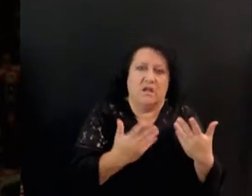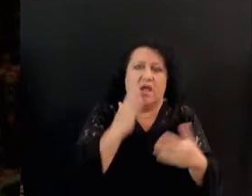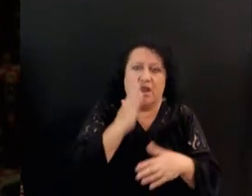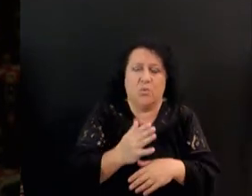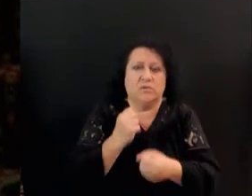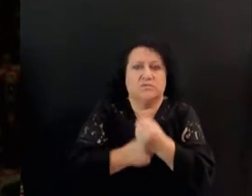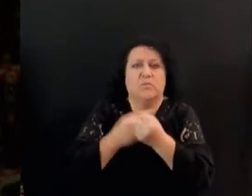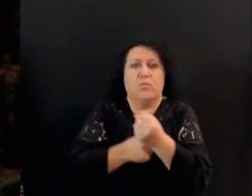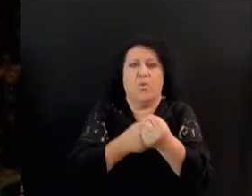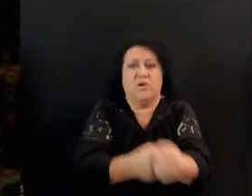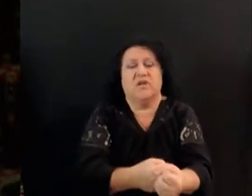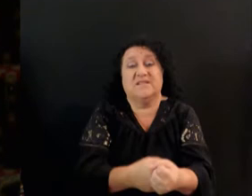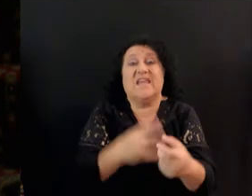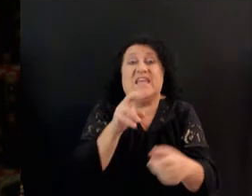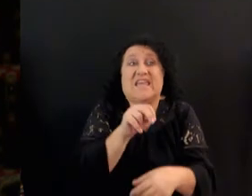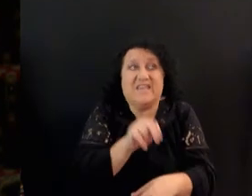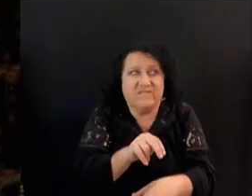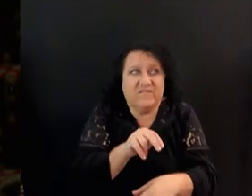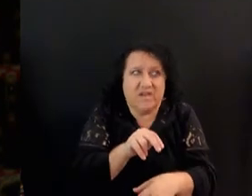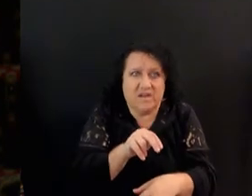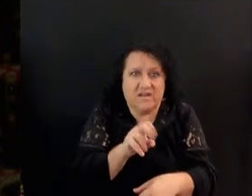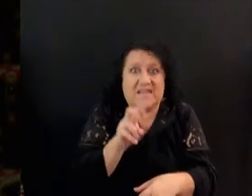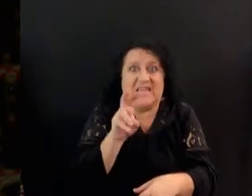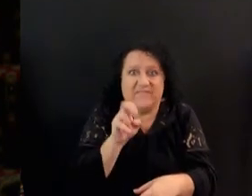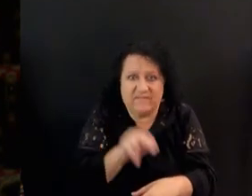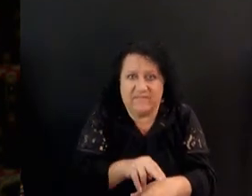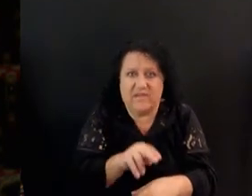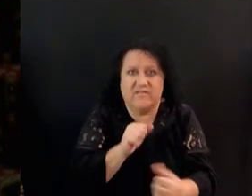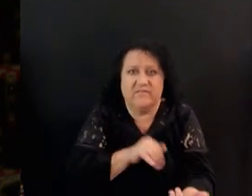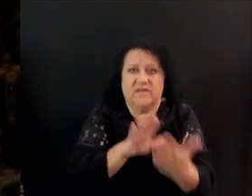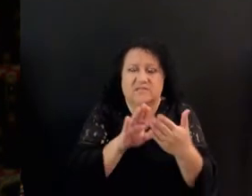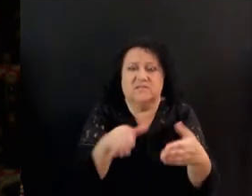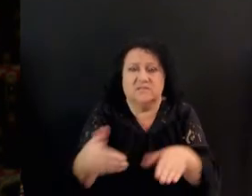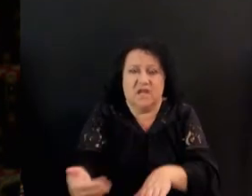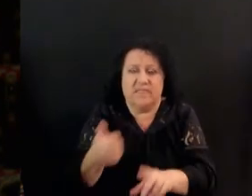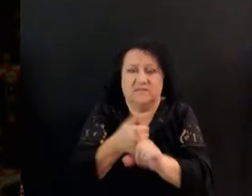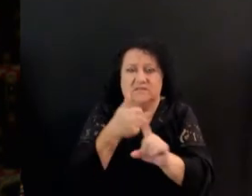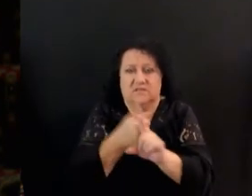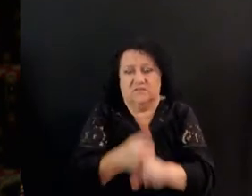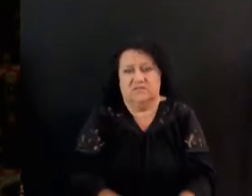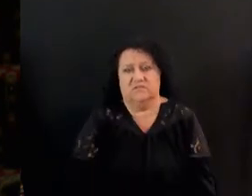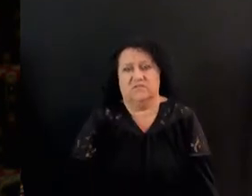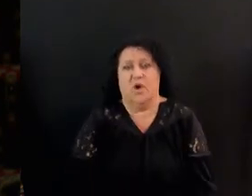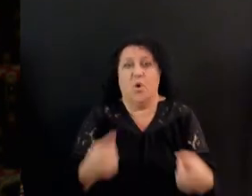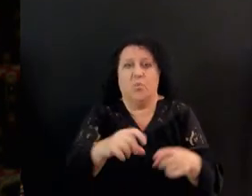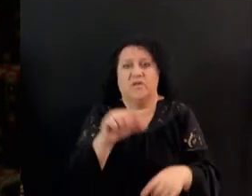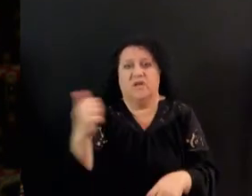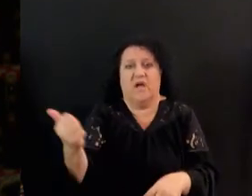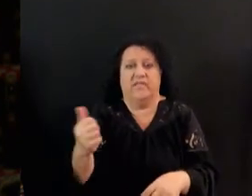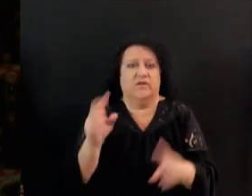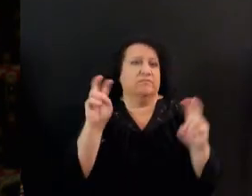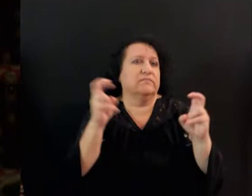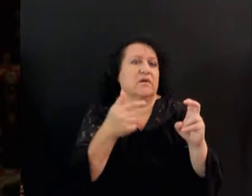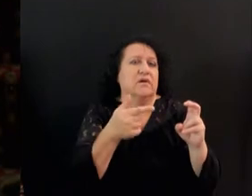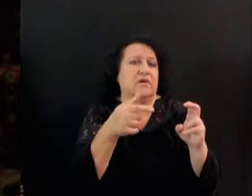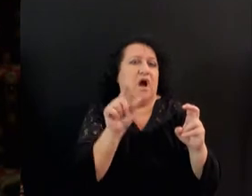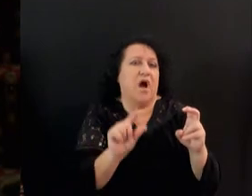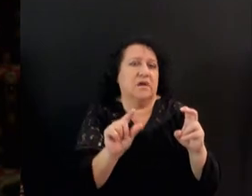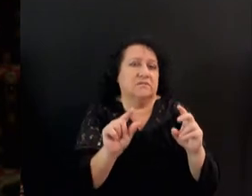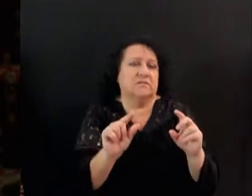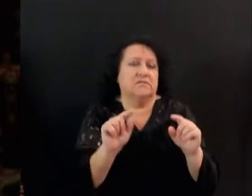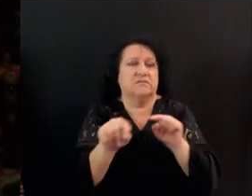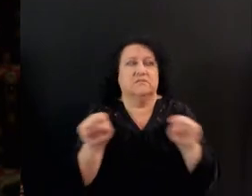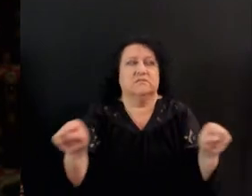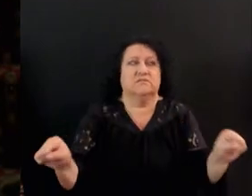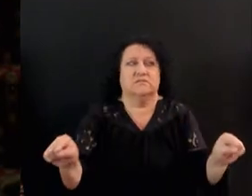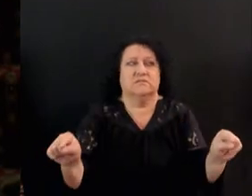death itself, where all other guides turn back. I love that. For surely goodness